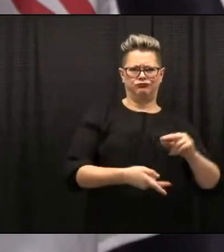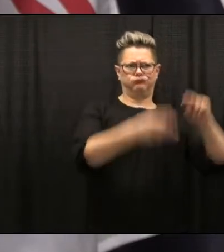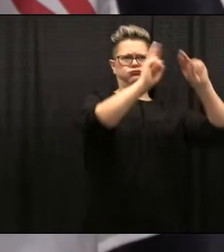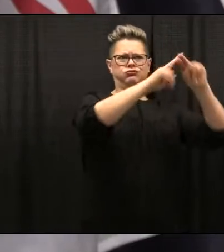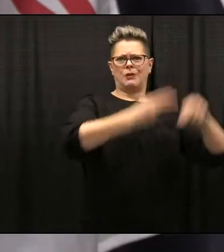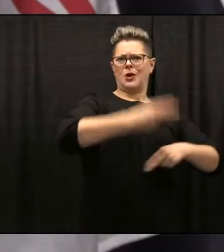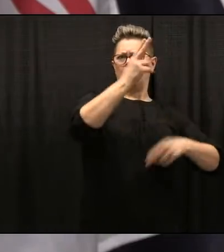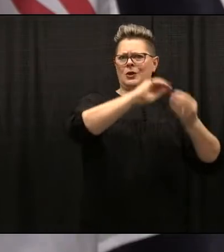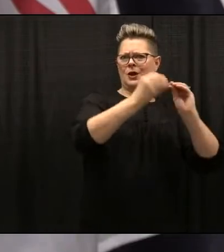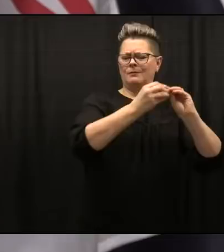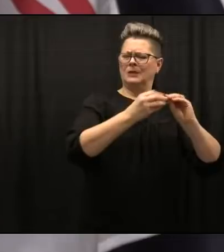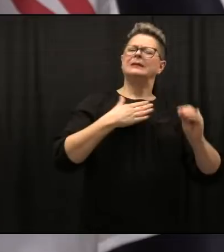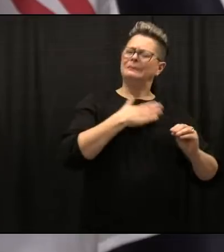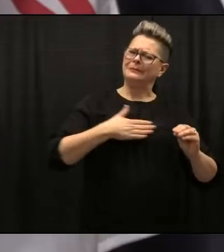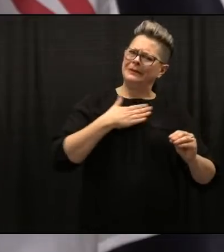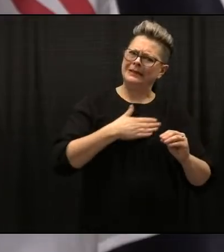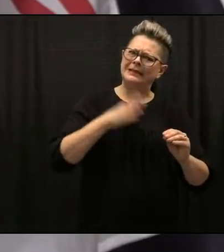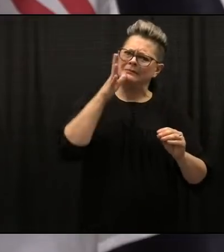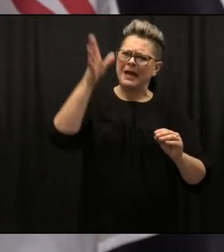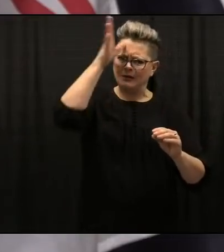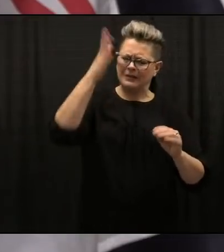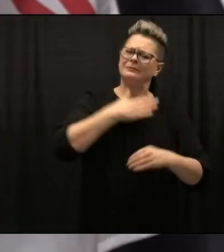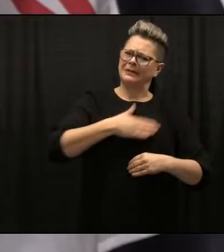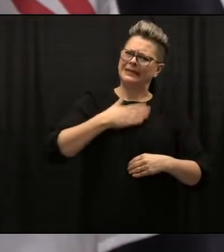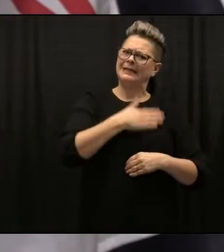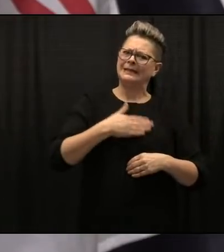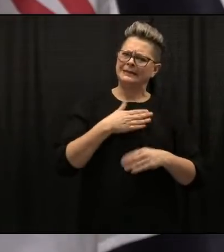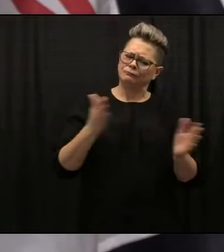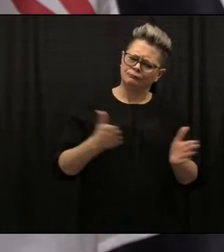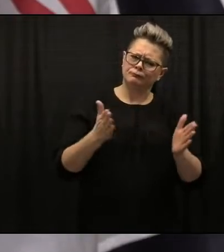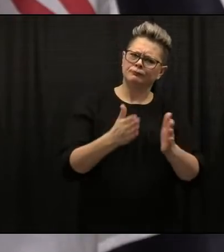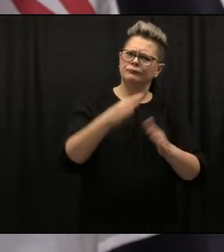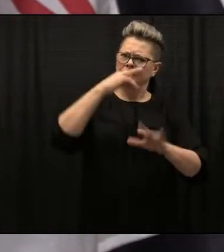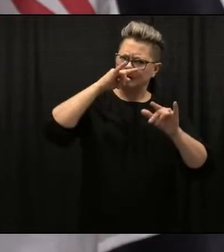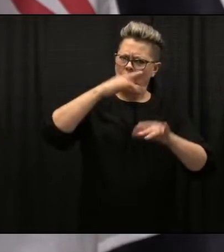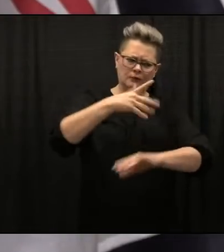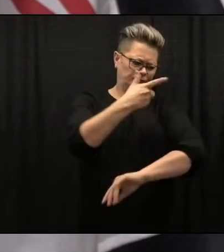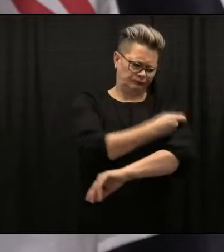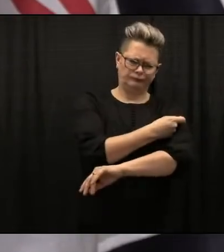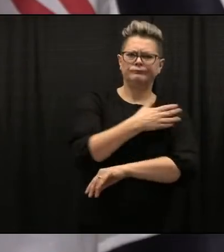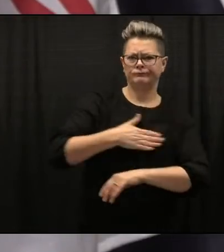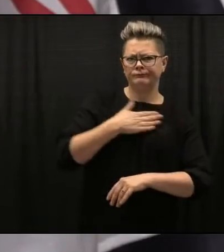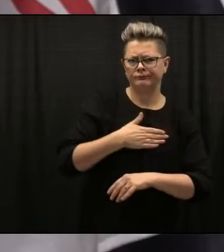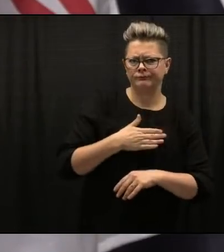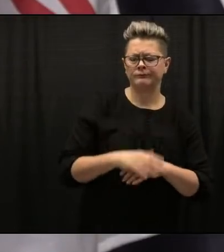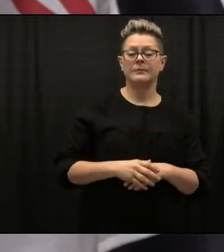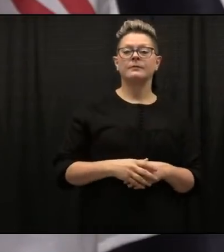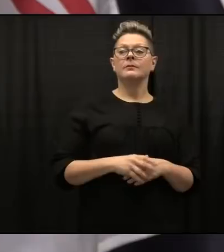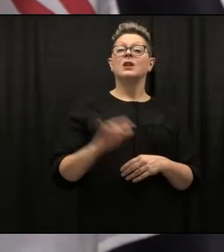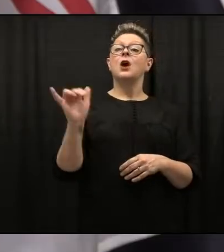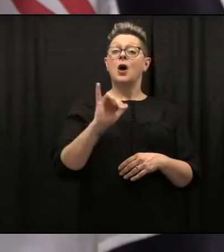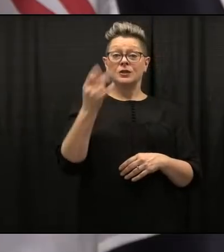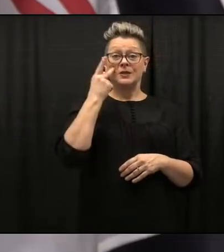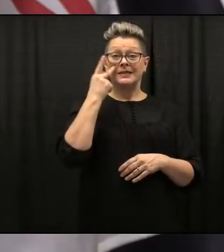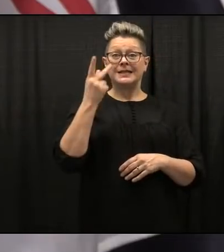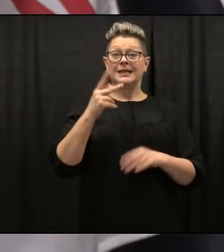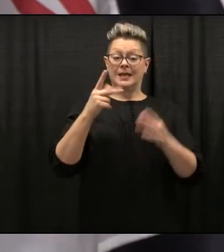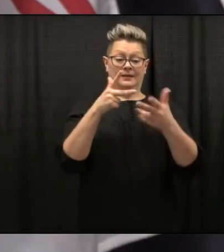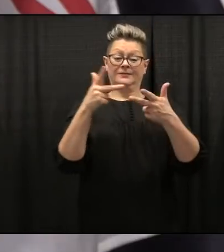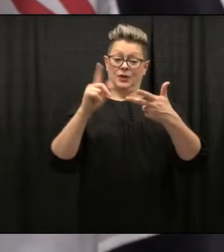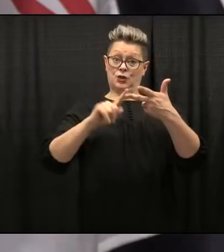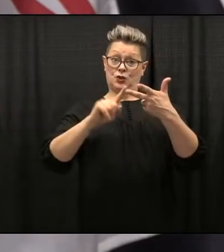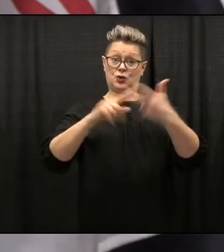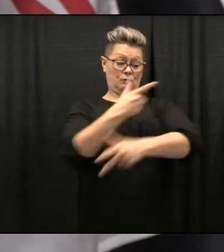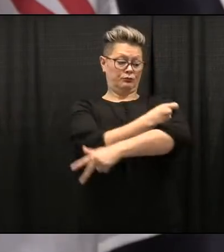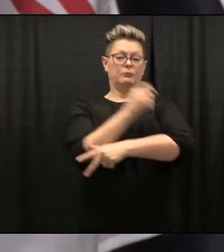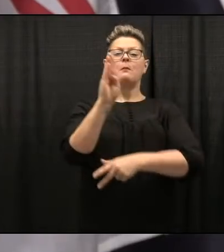strongly encourage parents to make the choice to have their child vaccinated. We are also seeing a bit of a plateau in our booster